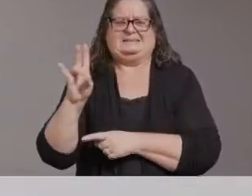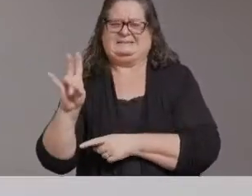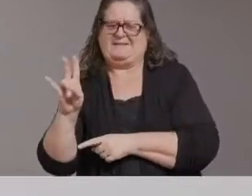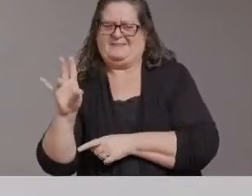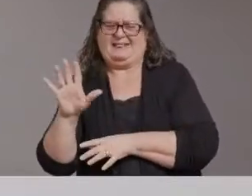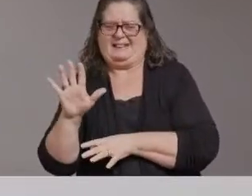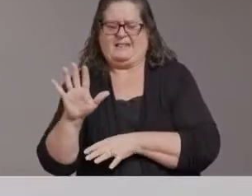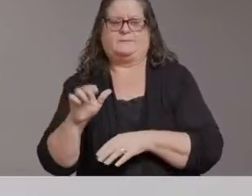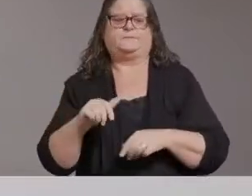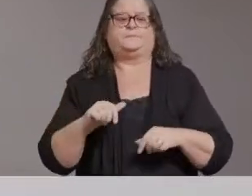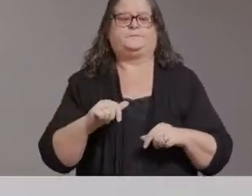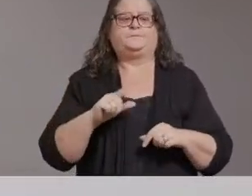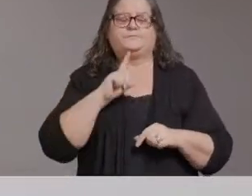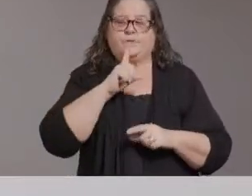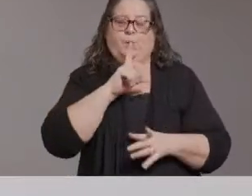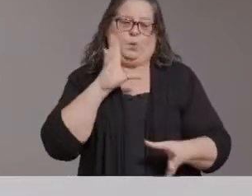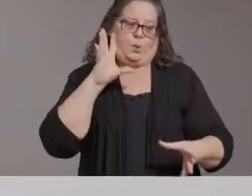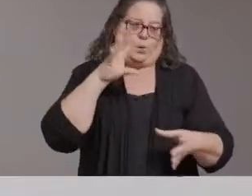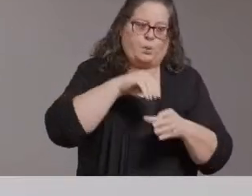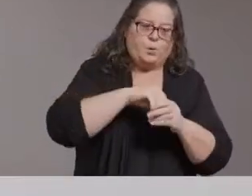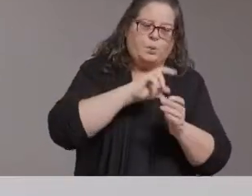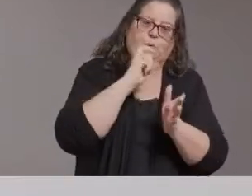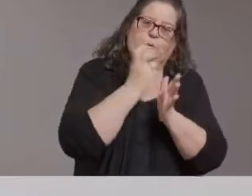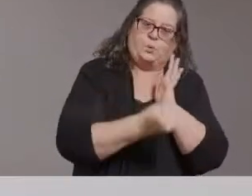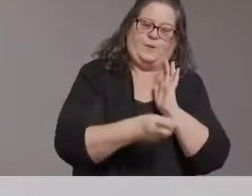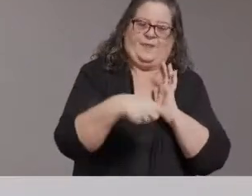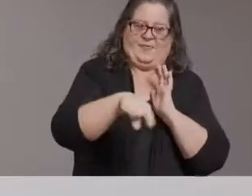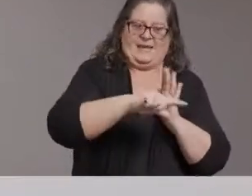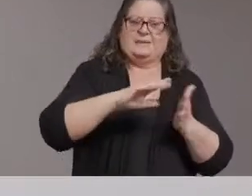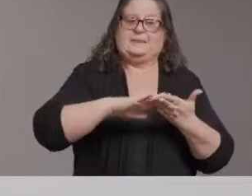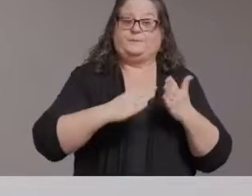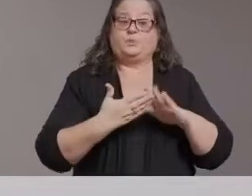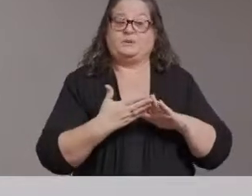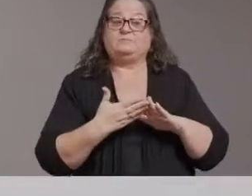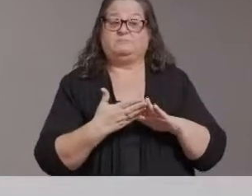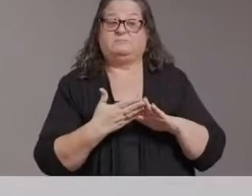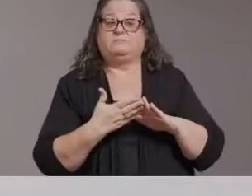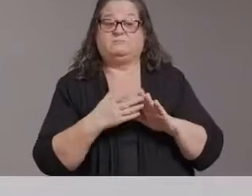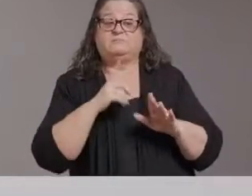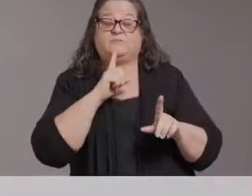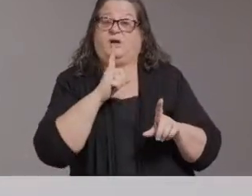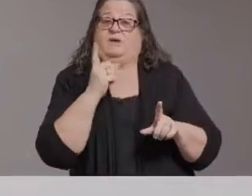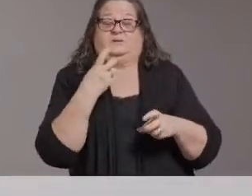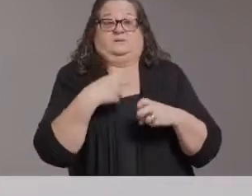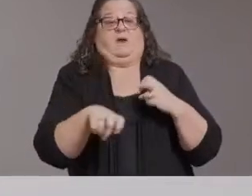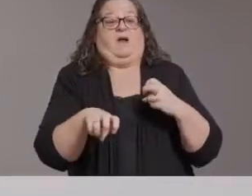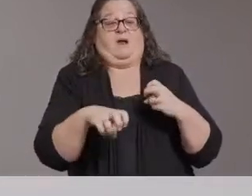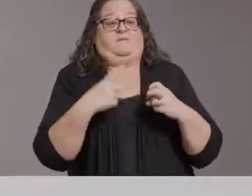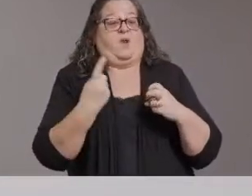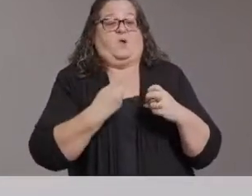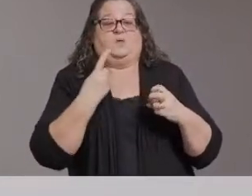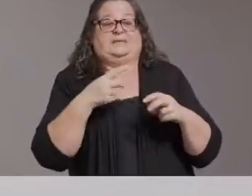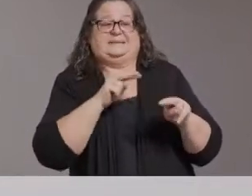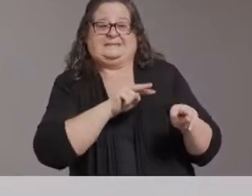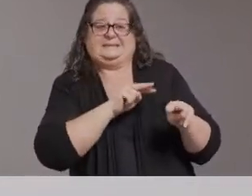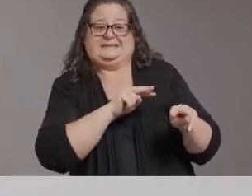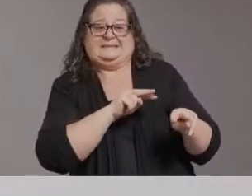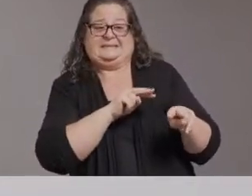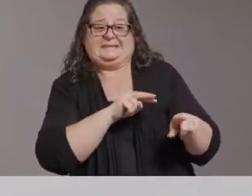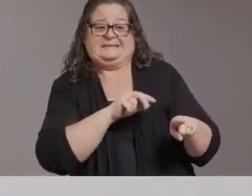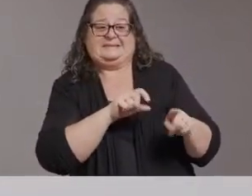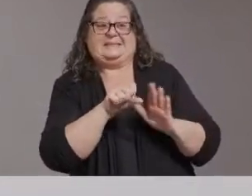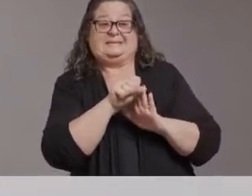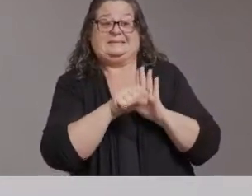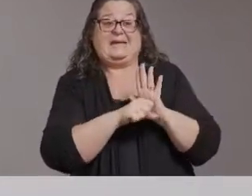communities. I think, it's always hard because when you're looking at it from a state population, it's these huge numbers. But